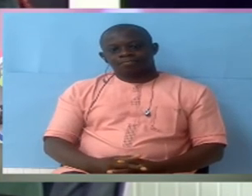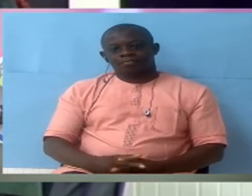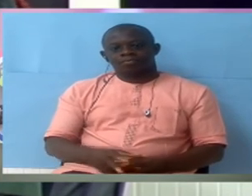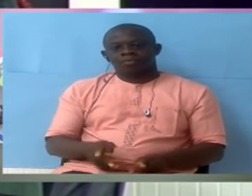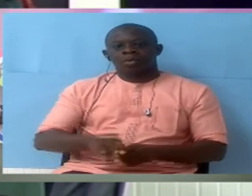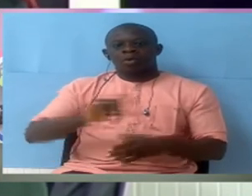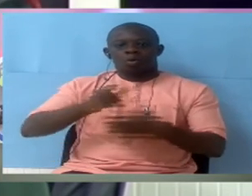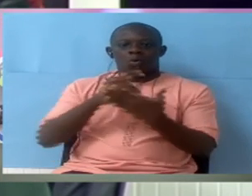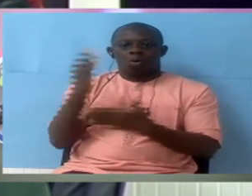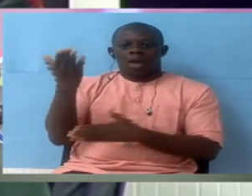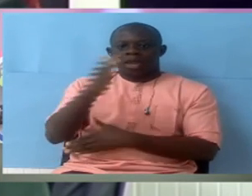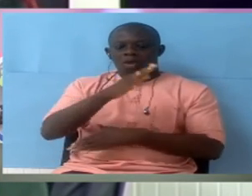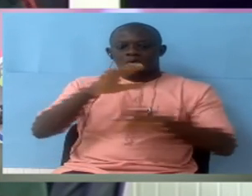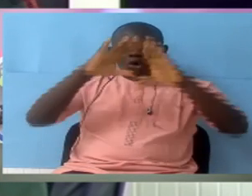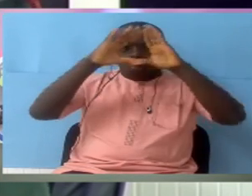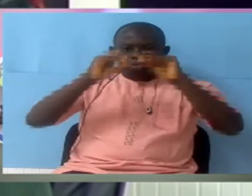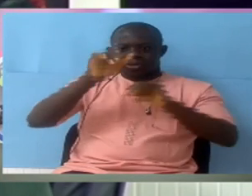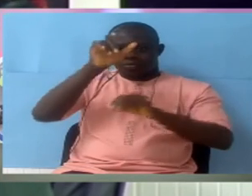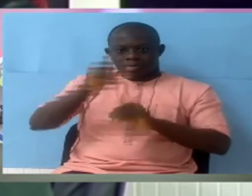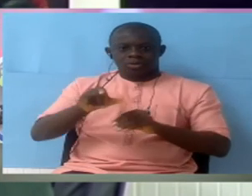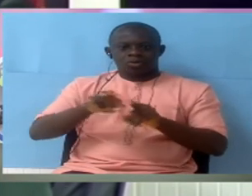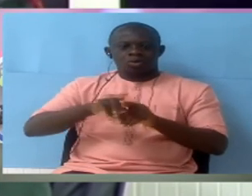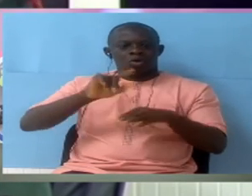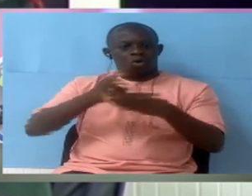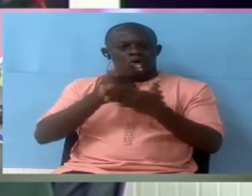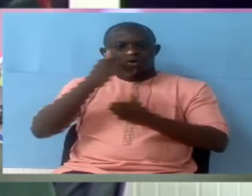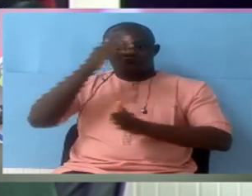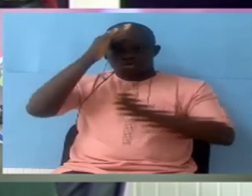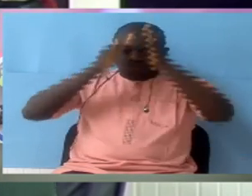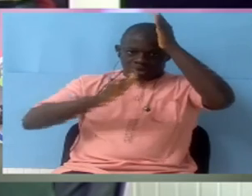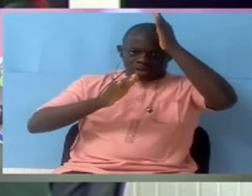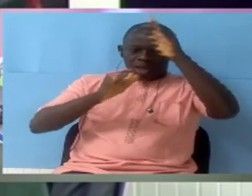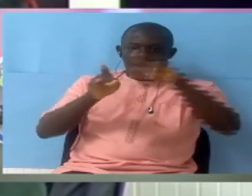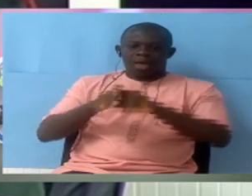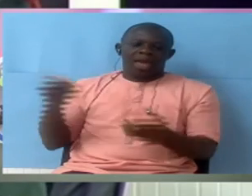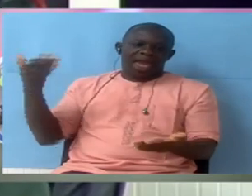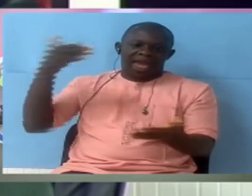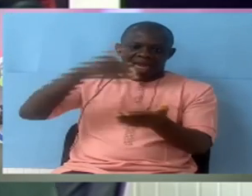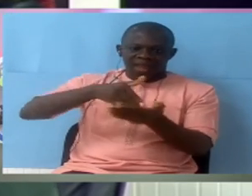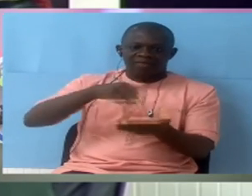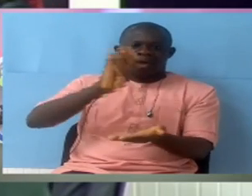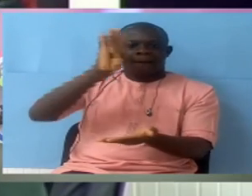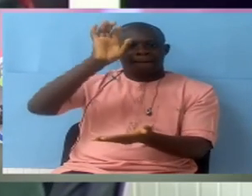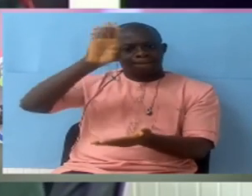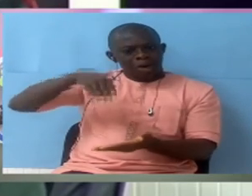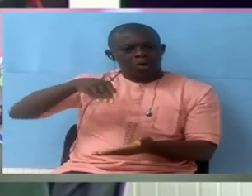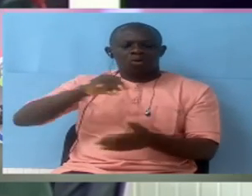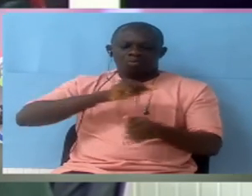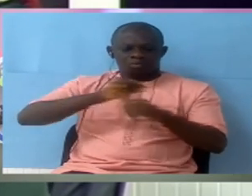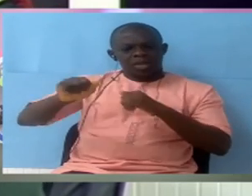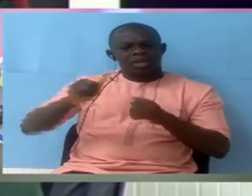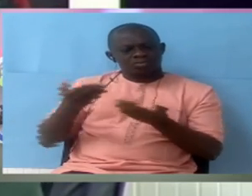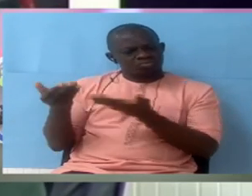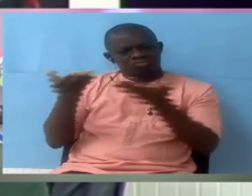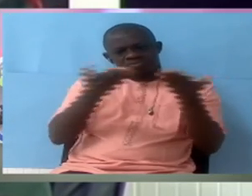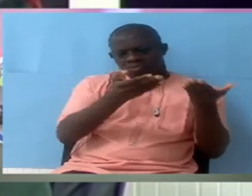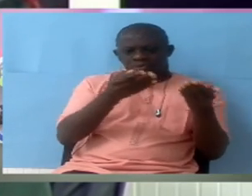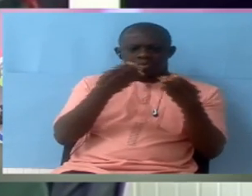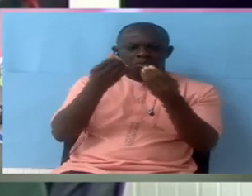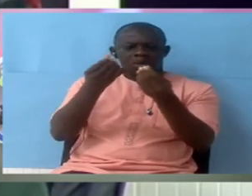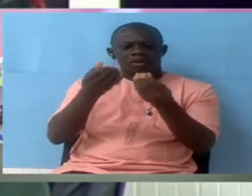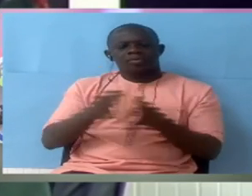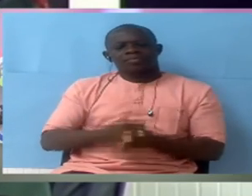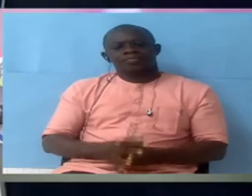any officer or soldier coming to Bakaw can bring the money. Wala sax soldar bu ñew Bakaw rek mën nako indi